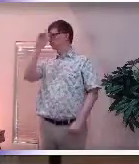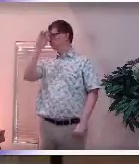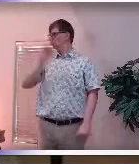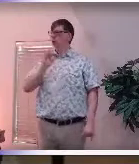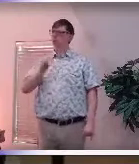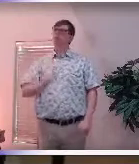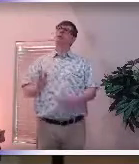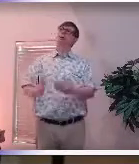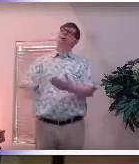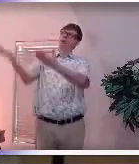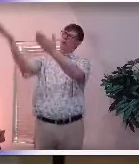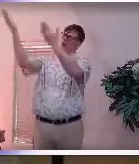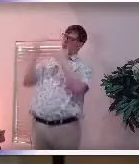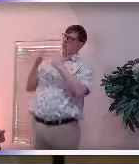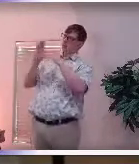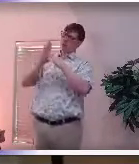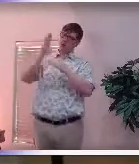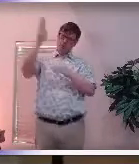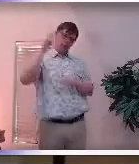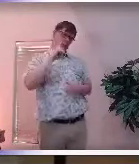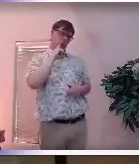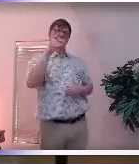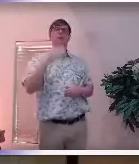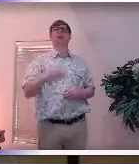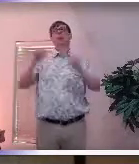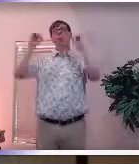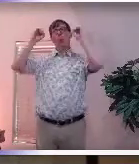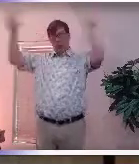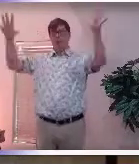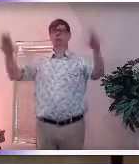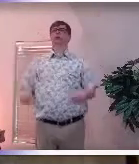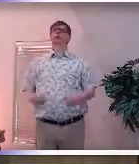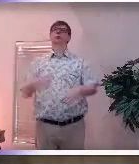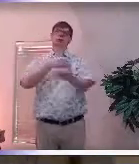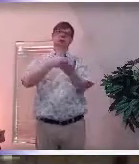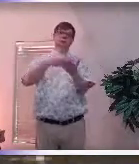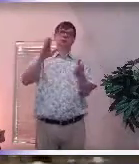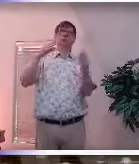up and wow us with some more.